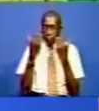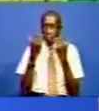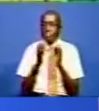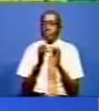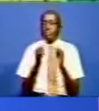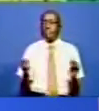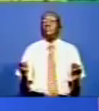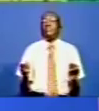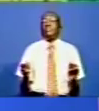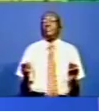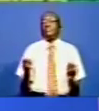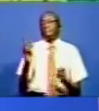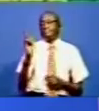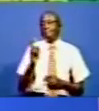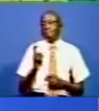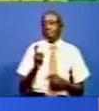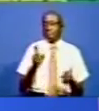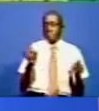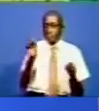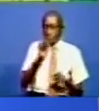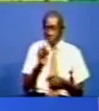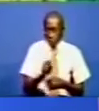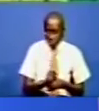independent and it must remain so.